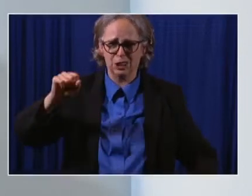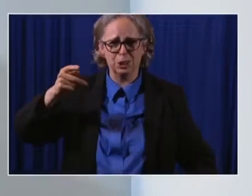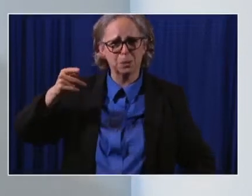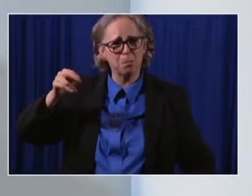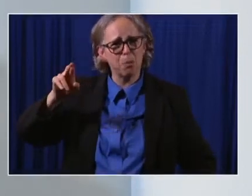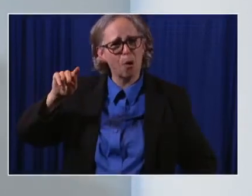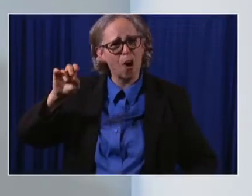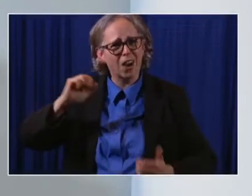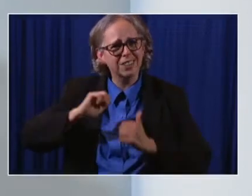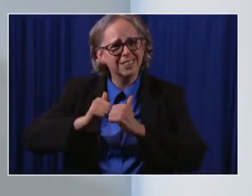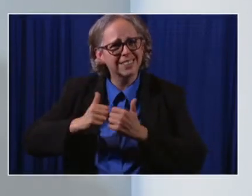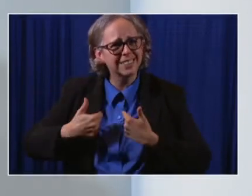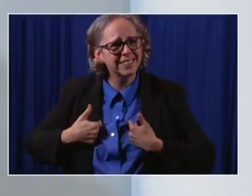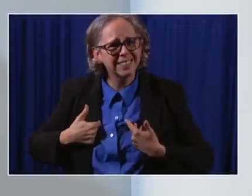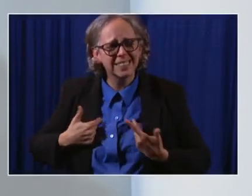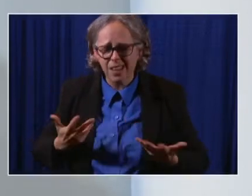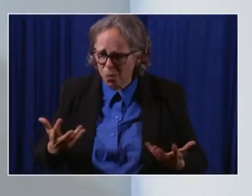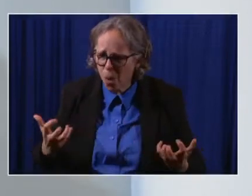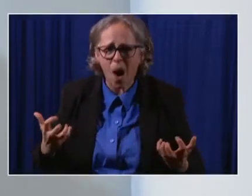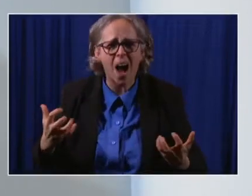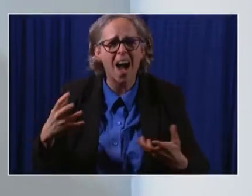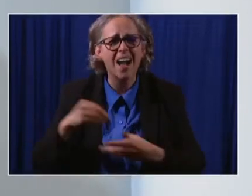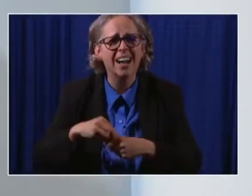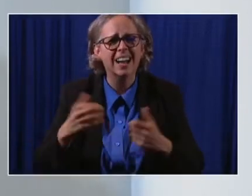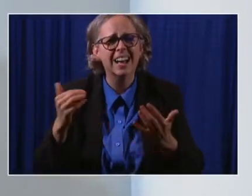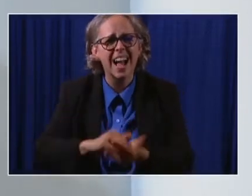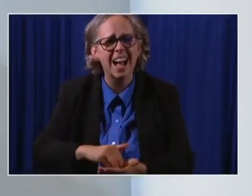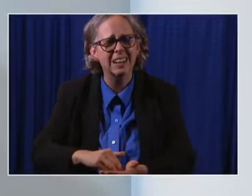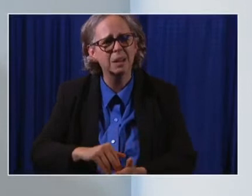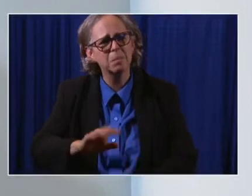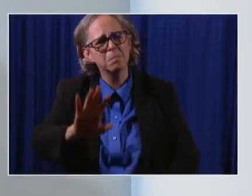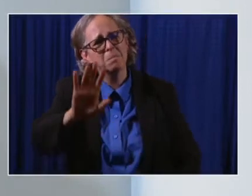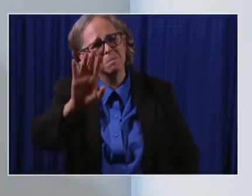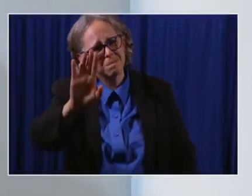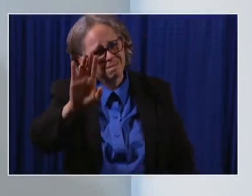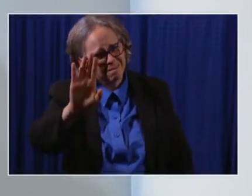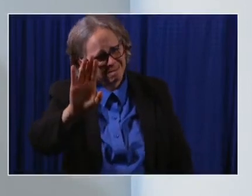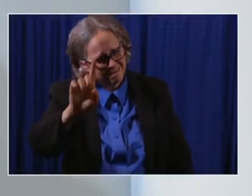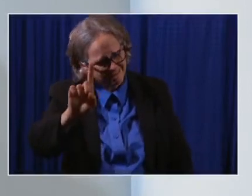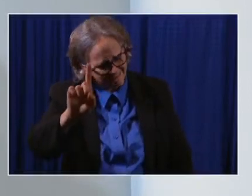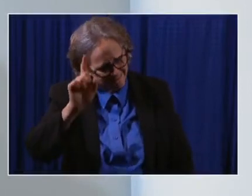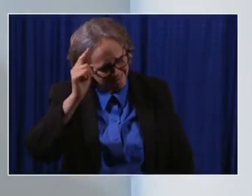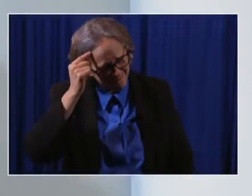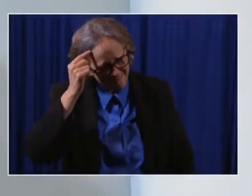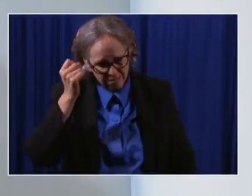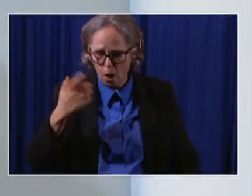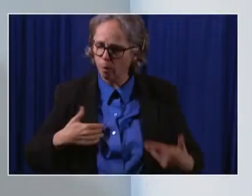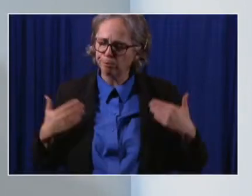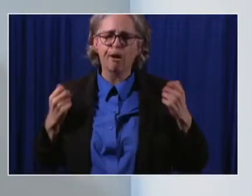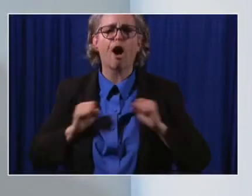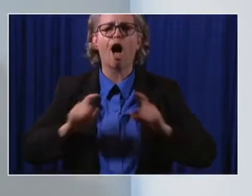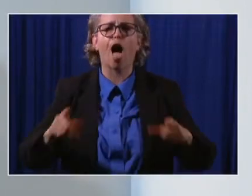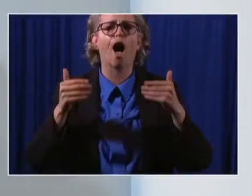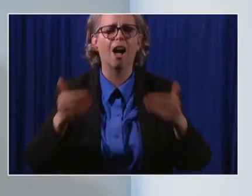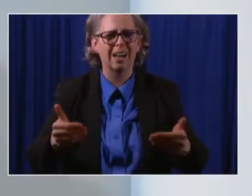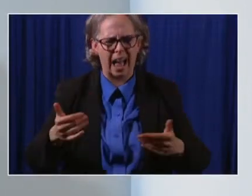do. We are working thoughtfully, though, to make sure that we get these plans finalized in the right